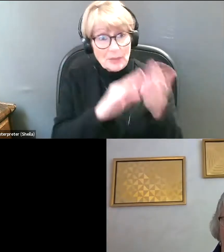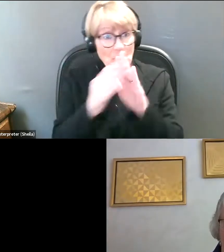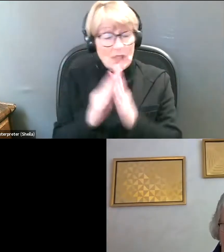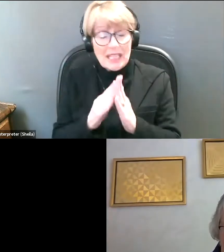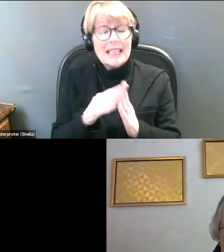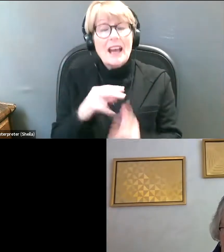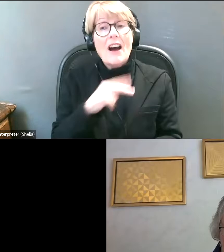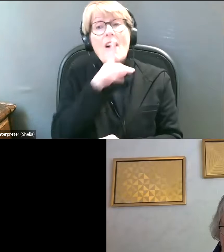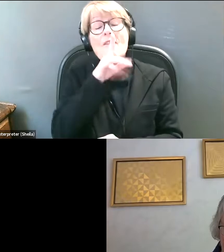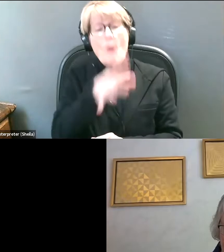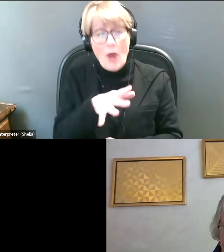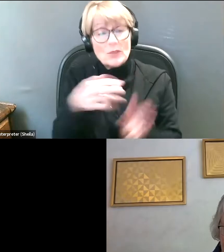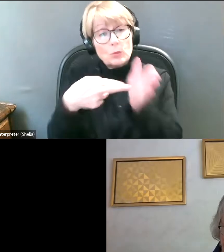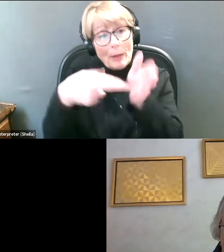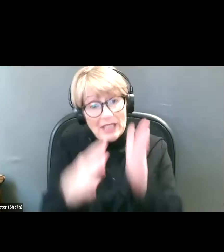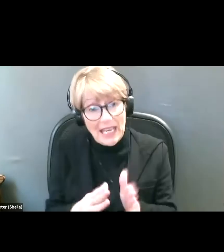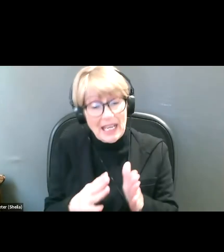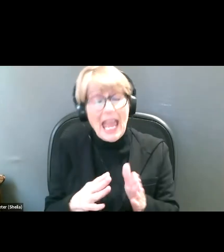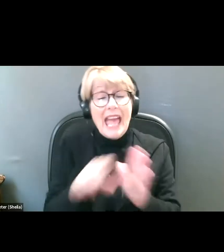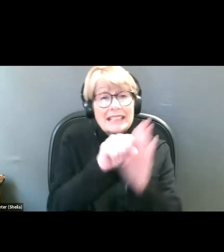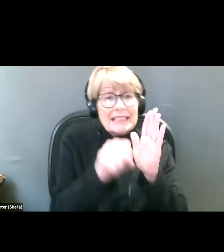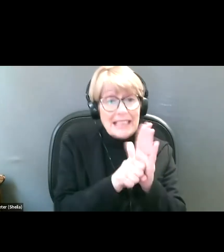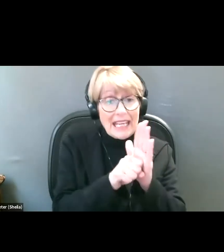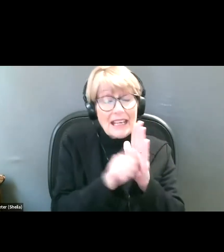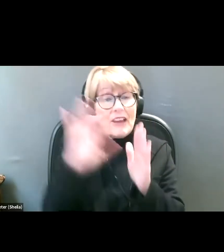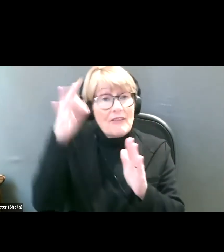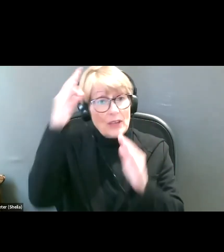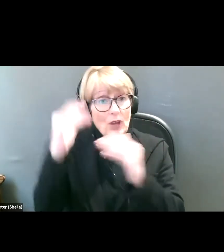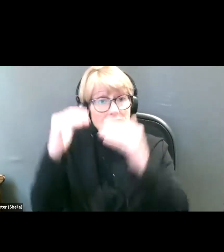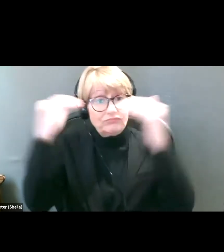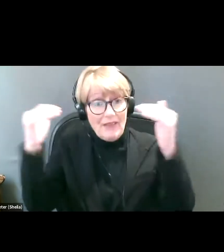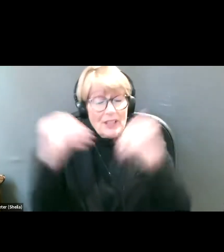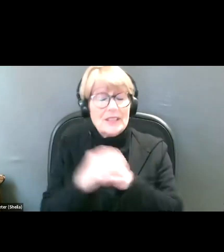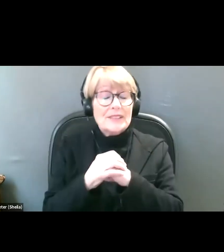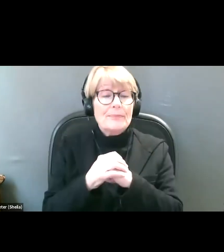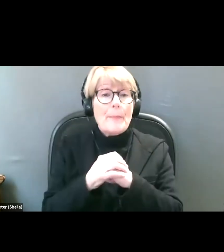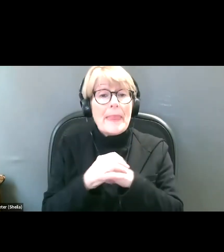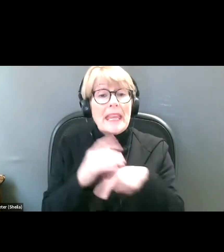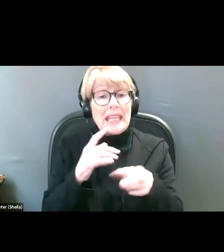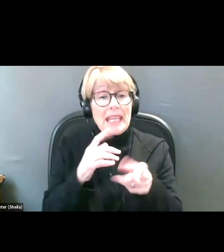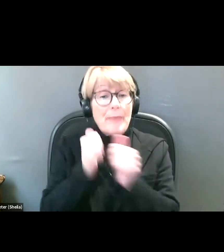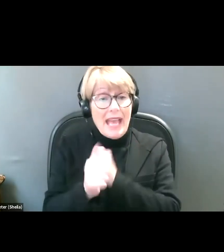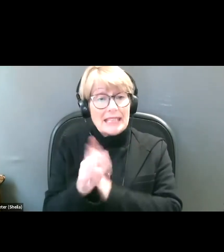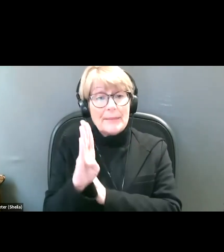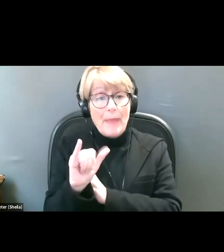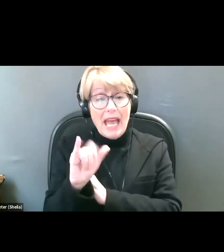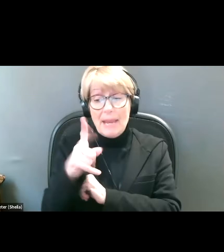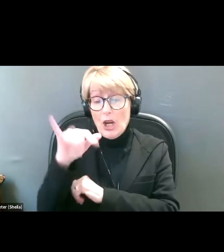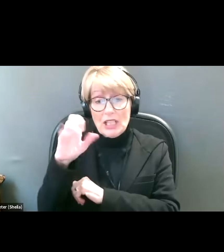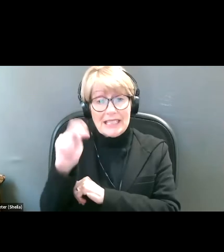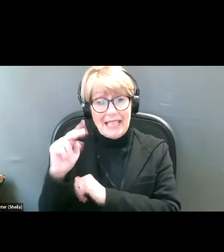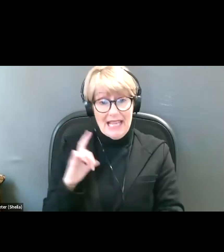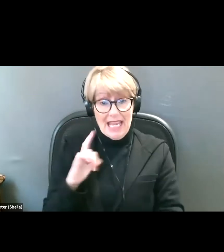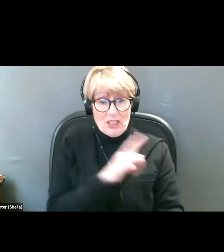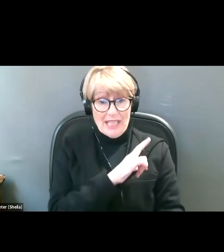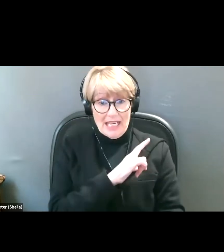government levels. Ryan's success at the SBAC in passing bipartisan legislation resulted in his